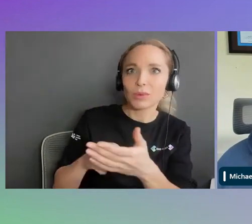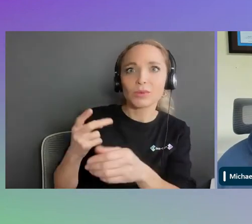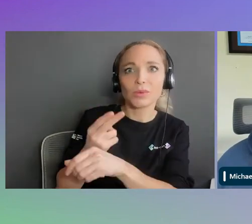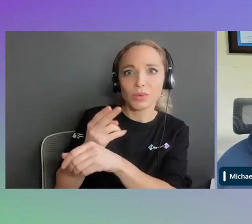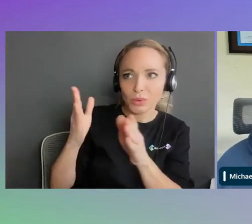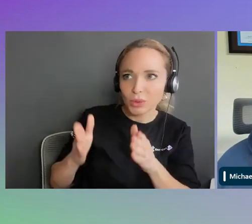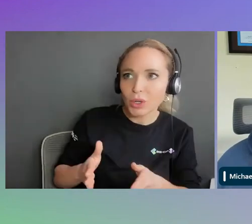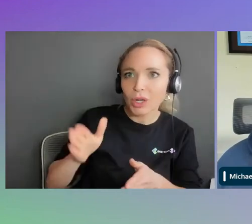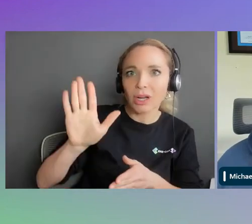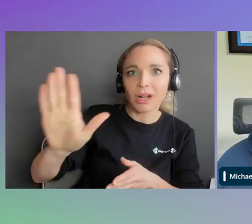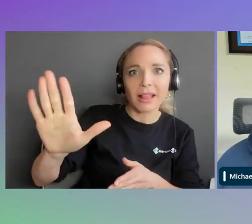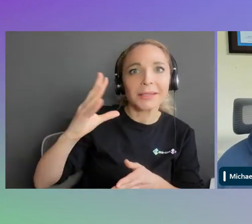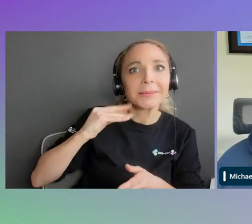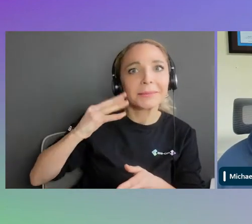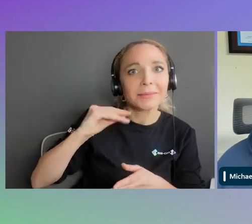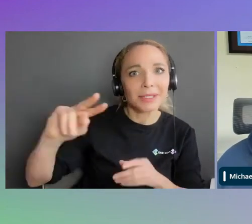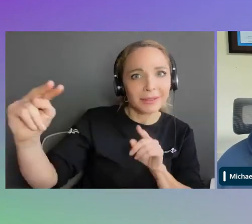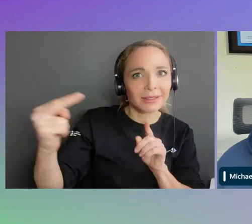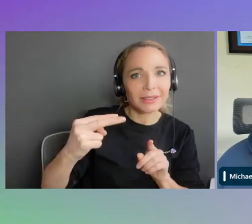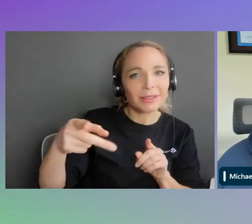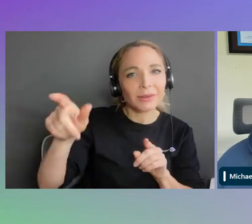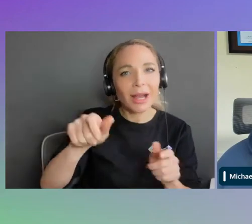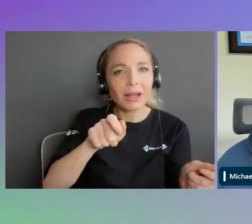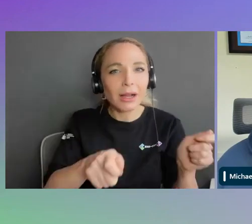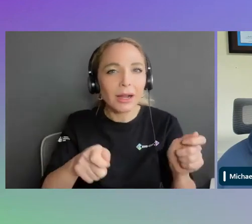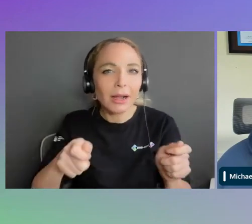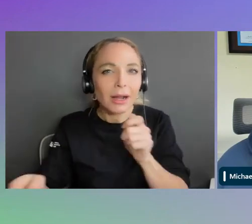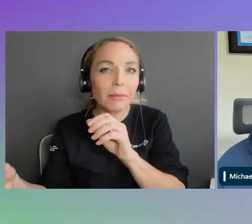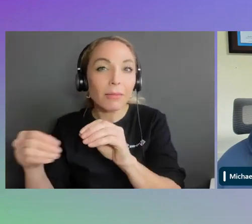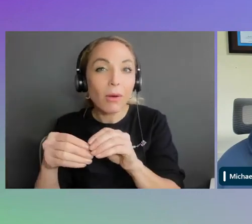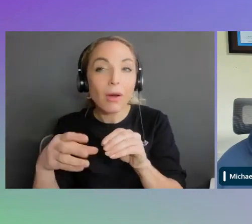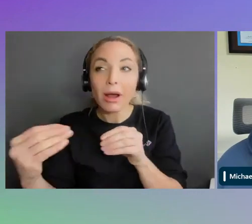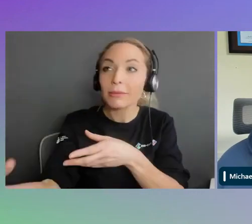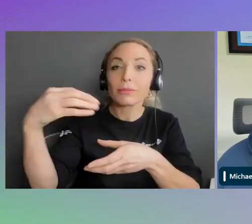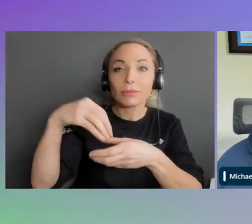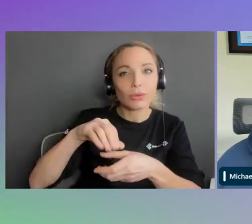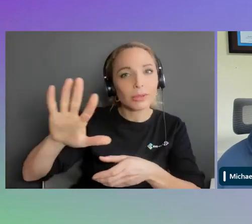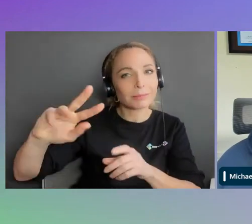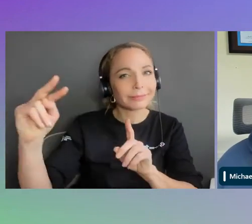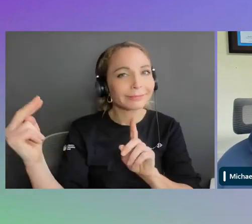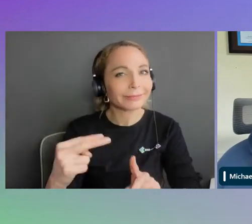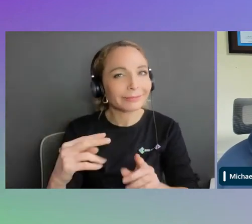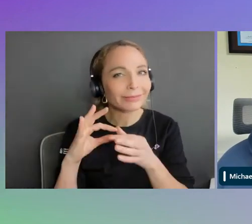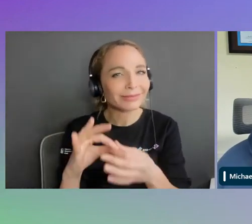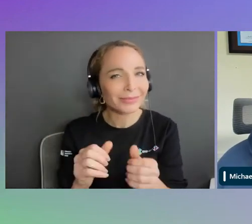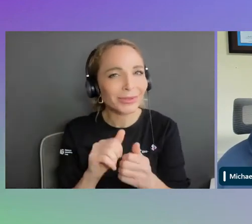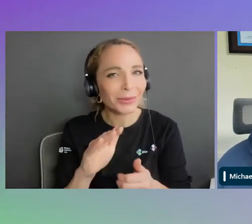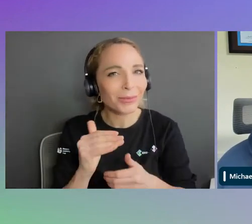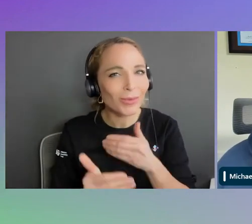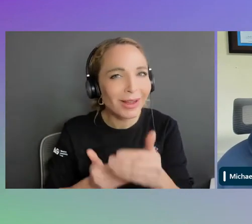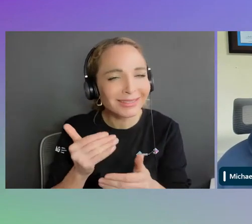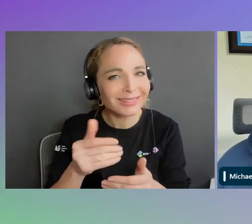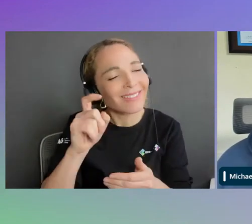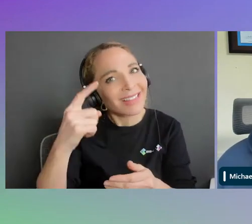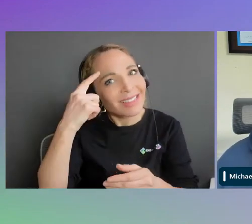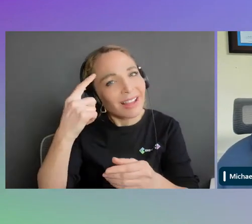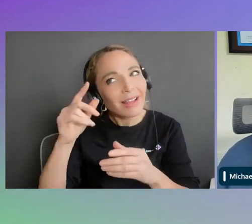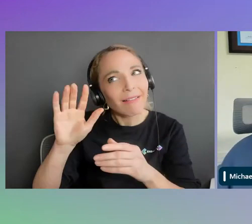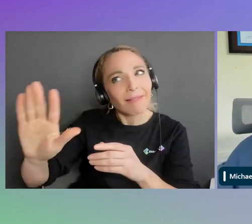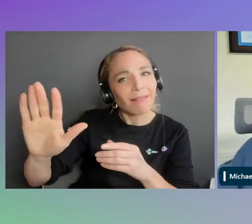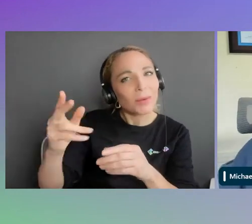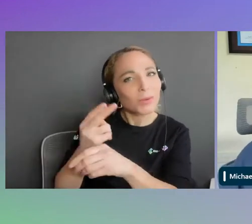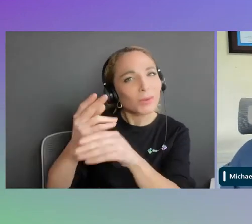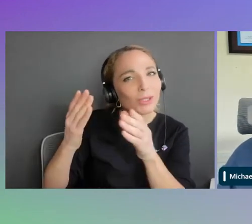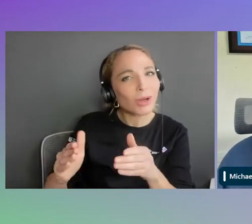go beyond and also make it part of the process to think about how your user interacts with that. And I